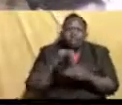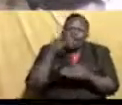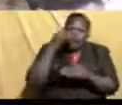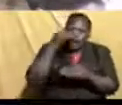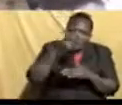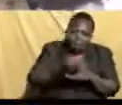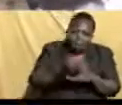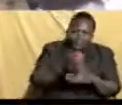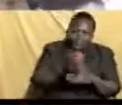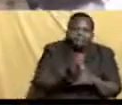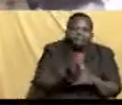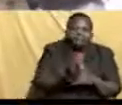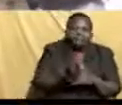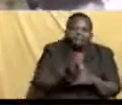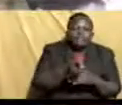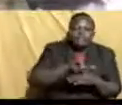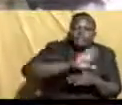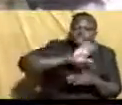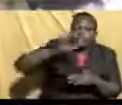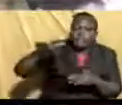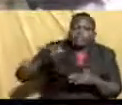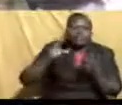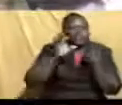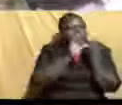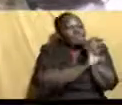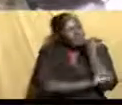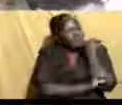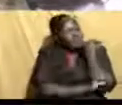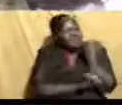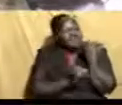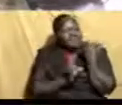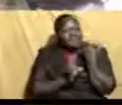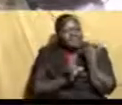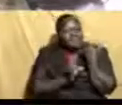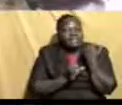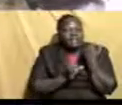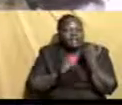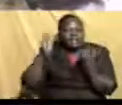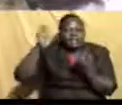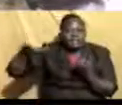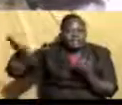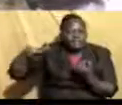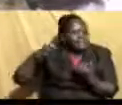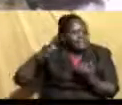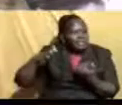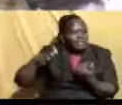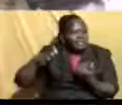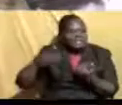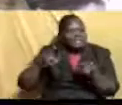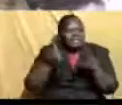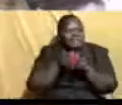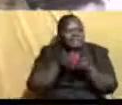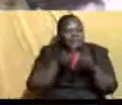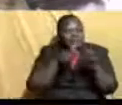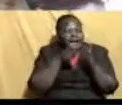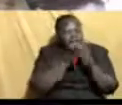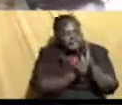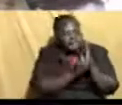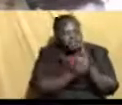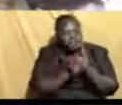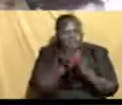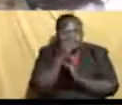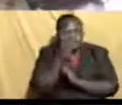it will be taken to the county assemblies, which exercise the sovereignty of the people by dint of Article 3, where